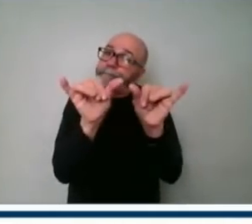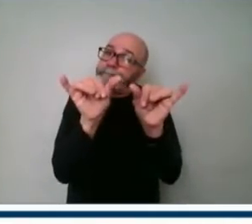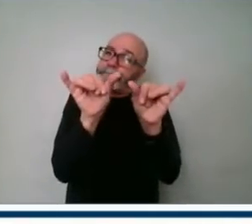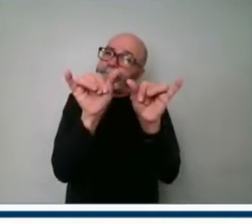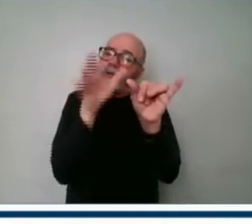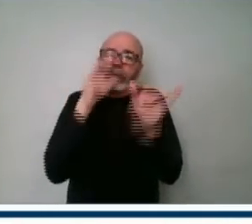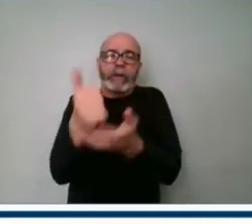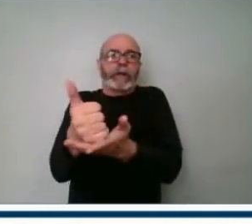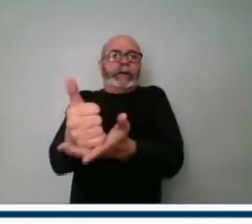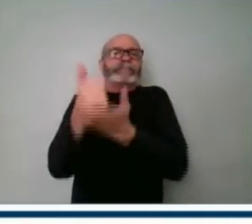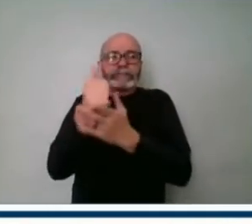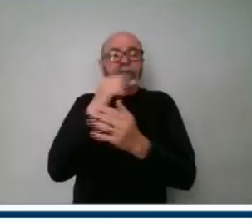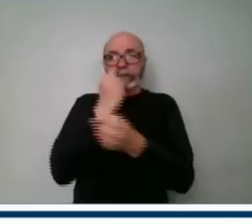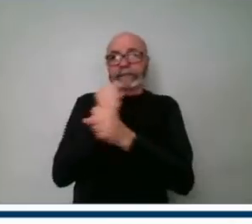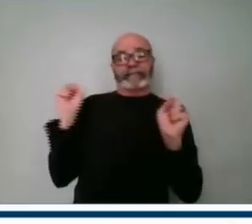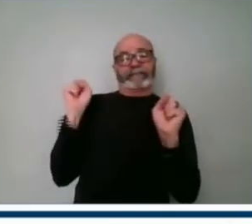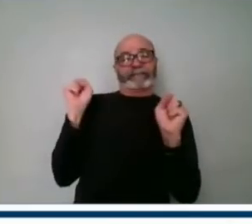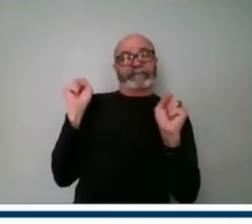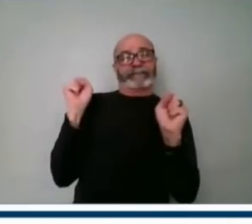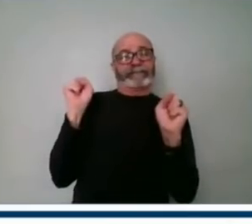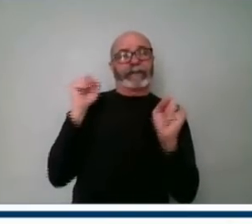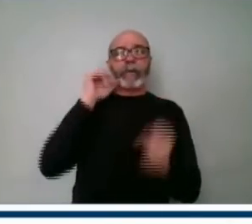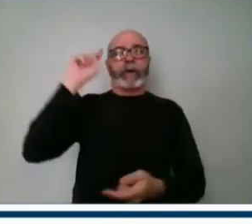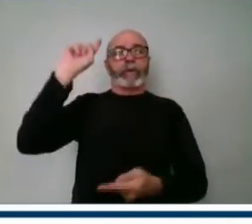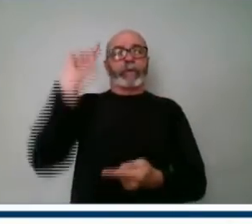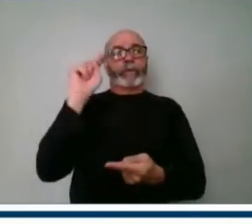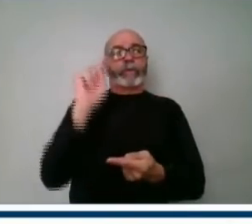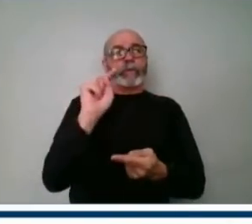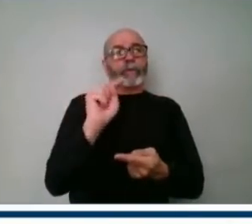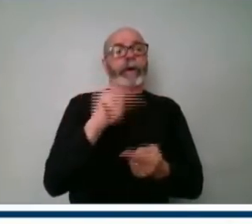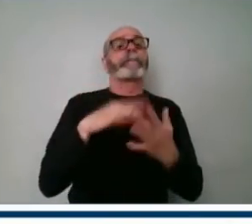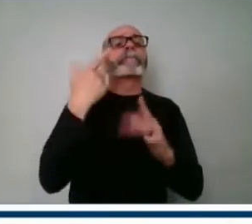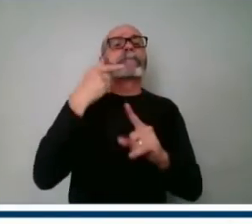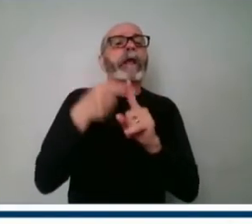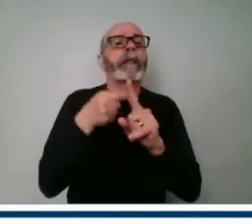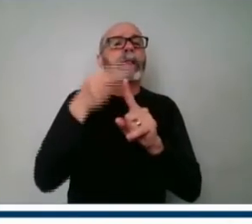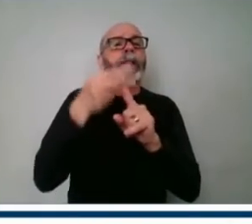next 2 to 3 months are critical, and I know we are up to the task.